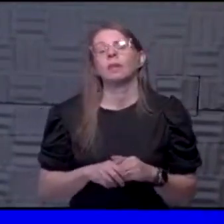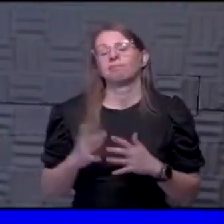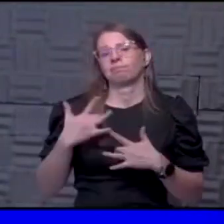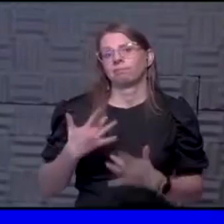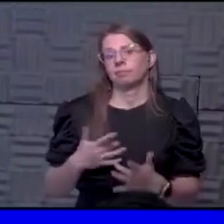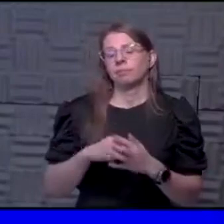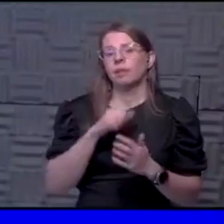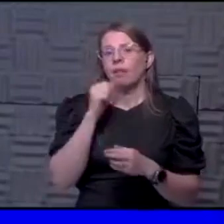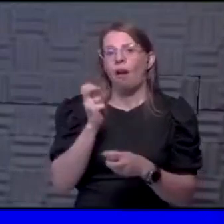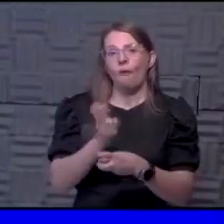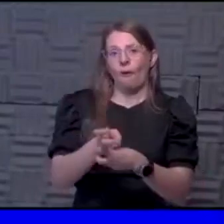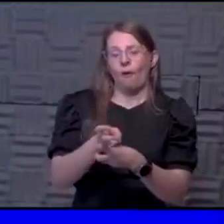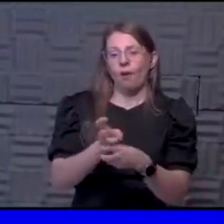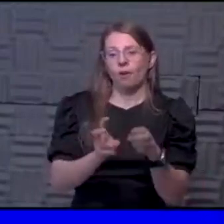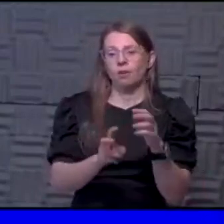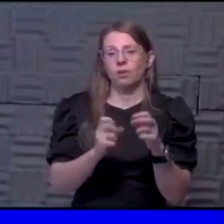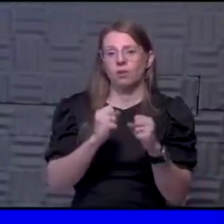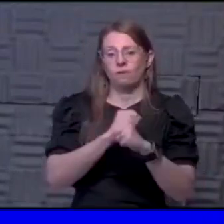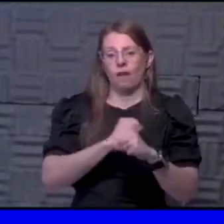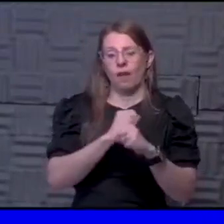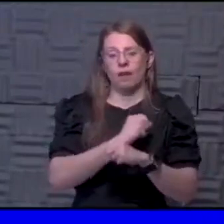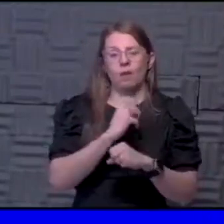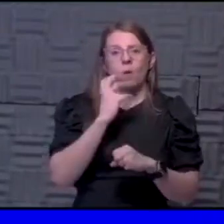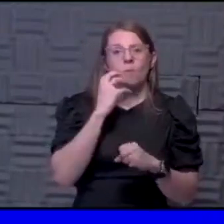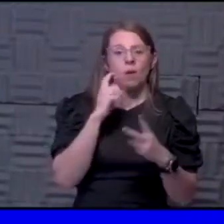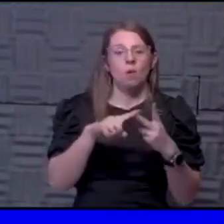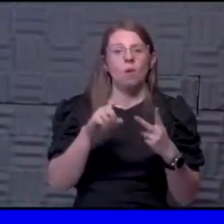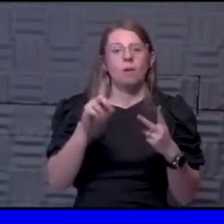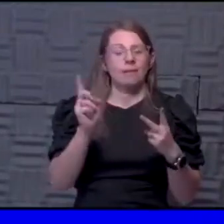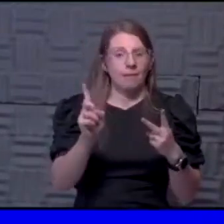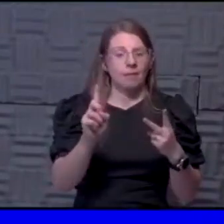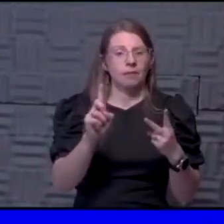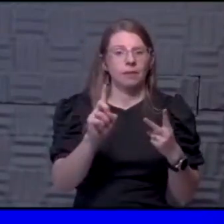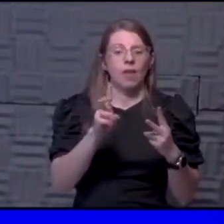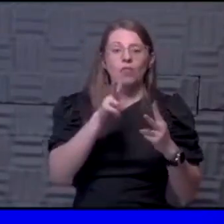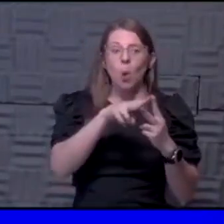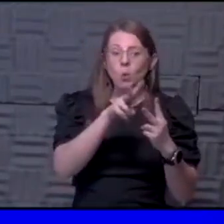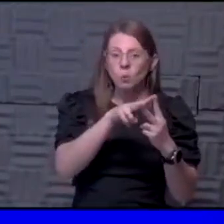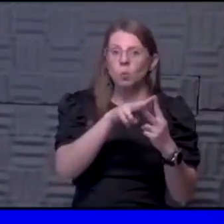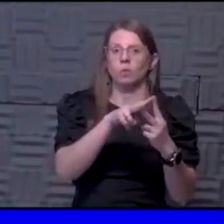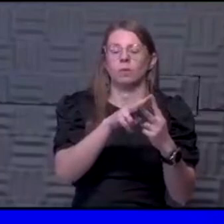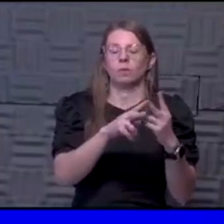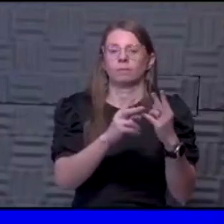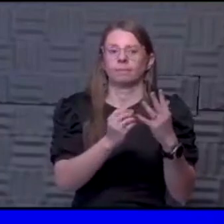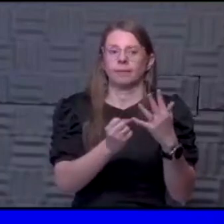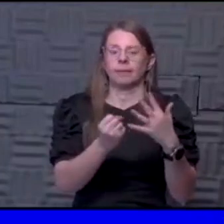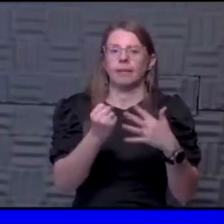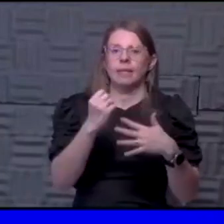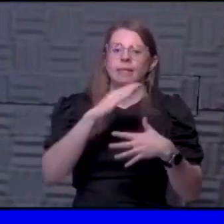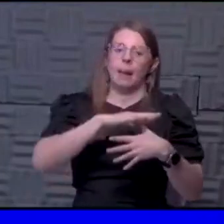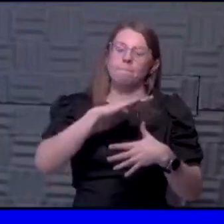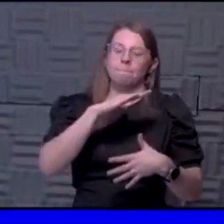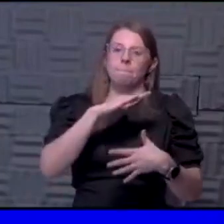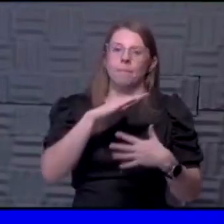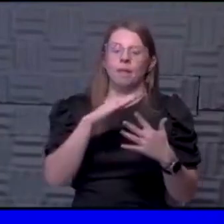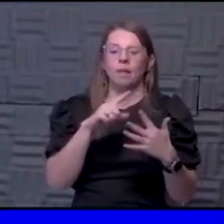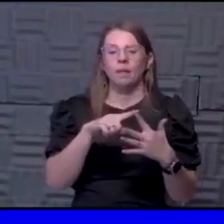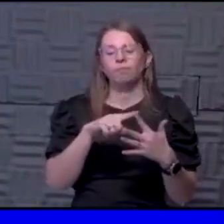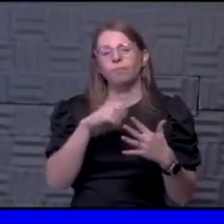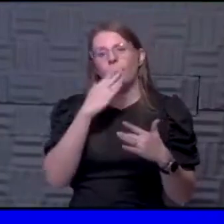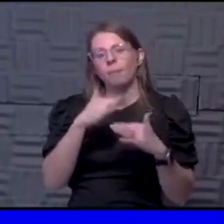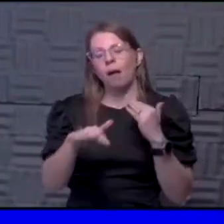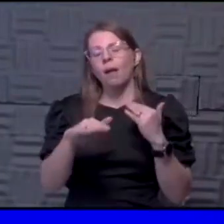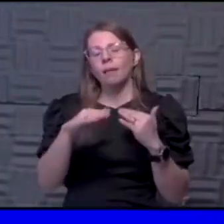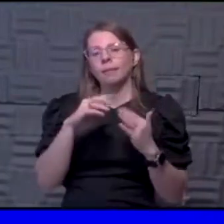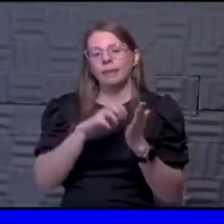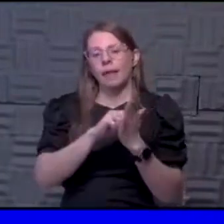it's not too hard to find obesity or diabetes mellitus. Those are the major two. Now, certainly there are blood cancers like lymphomas or